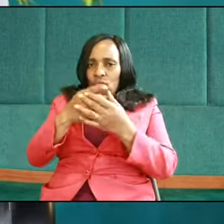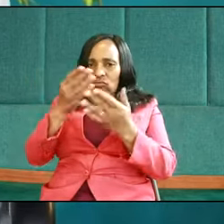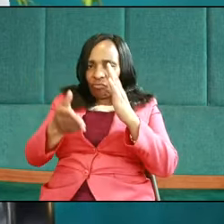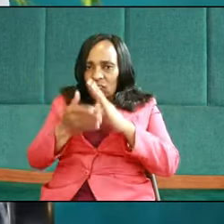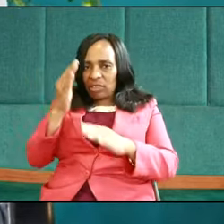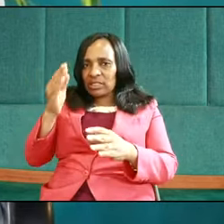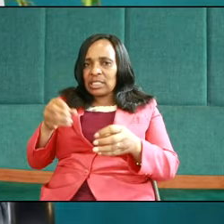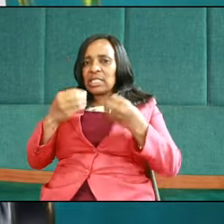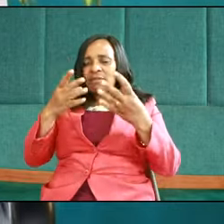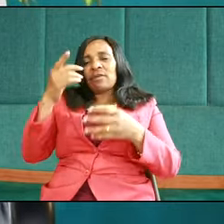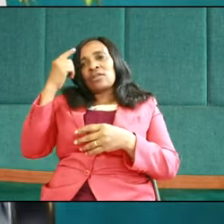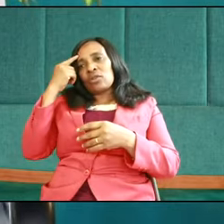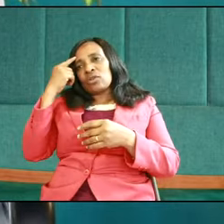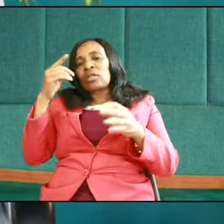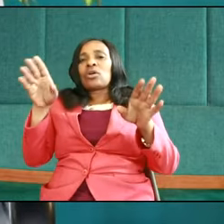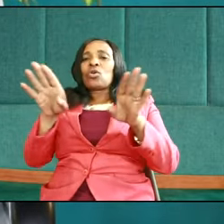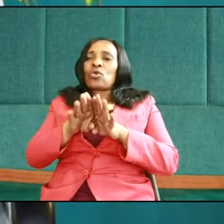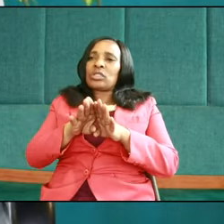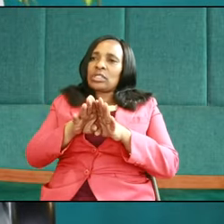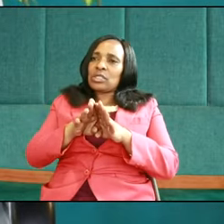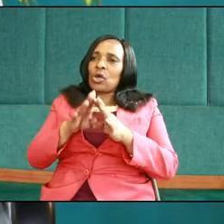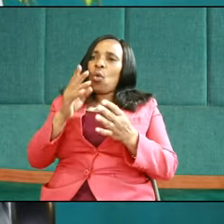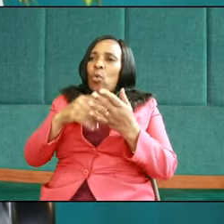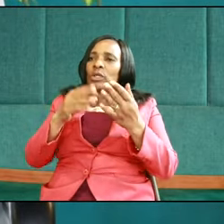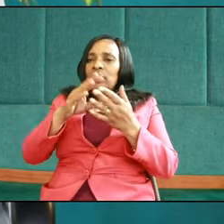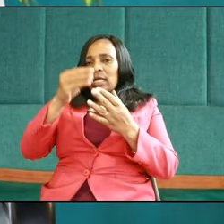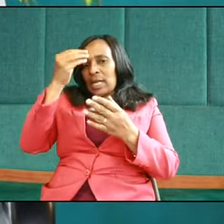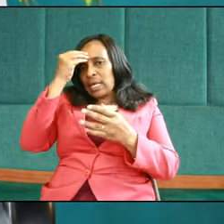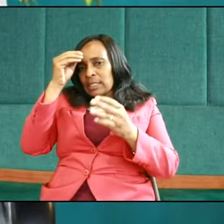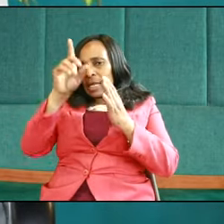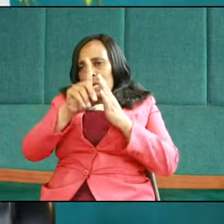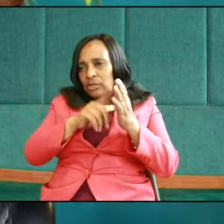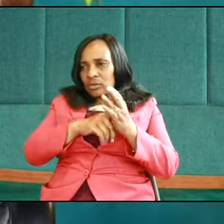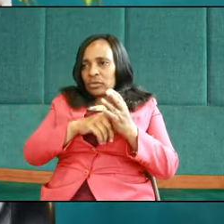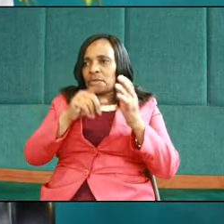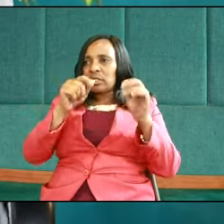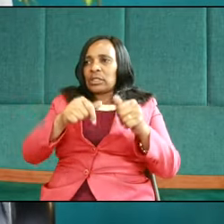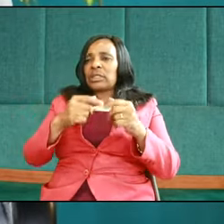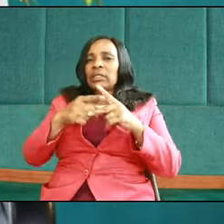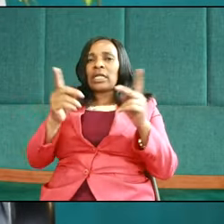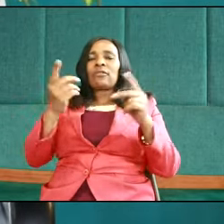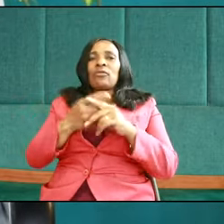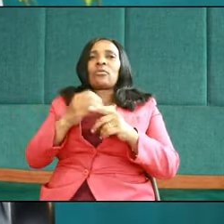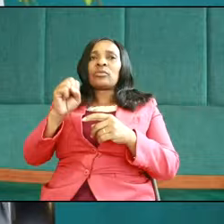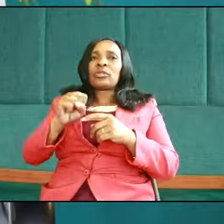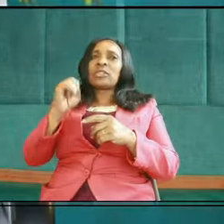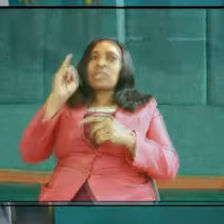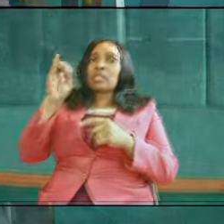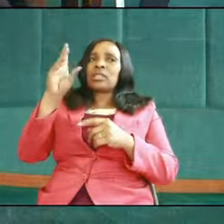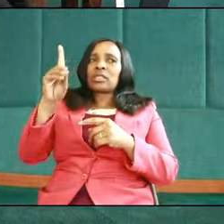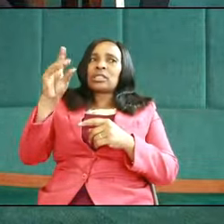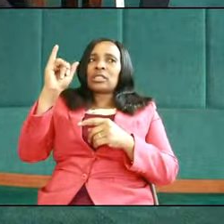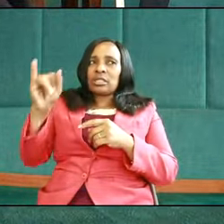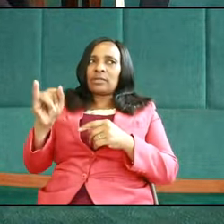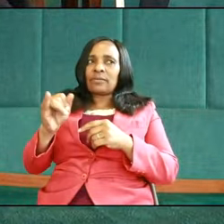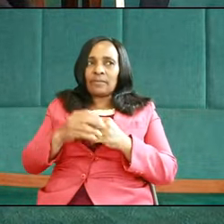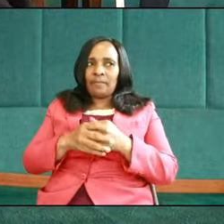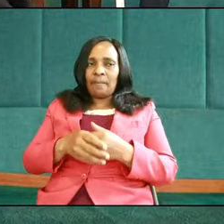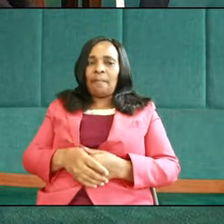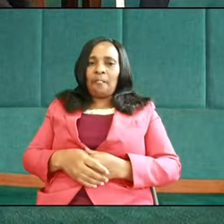us short closing thoughts from what they learned in this lesson. And we'll start from Sid and finally go to Subira.